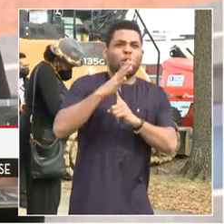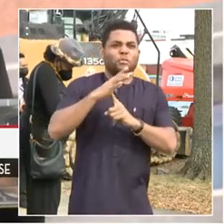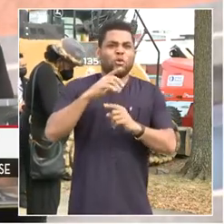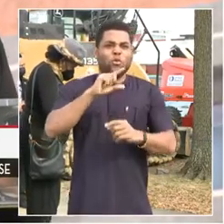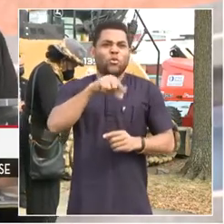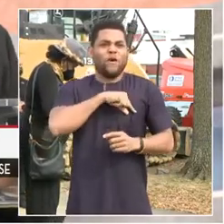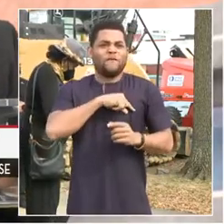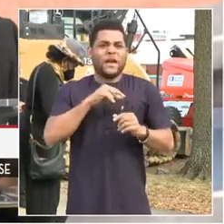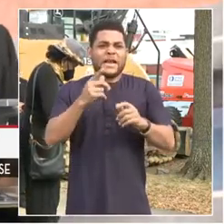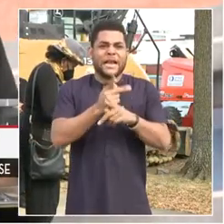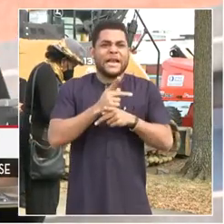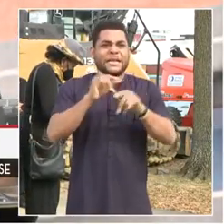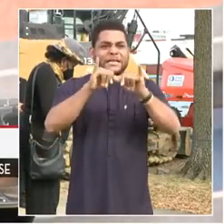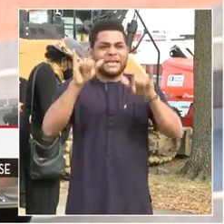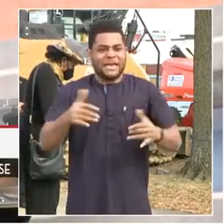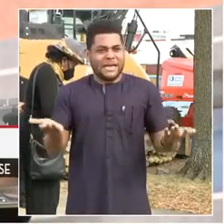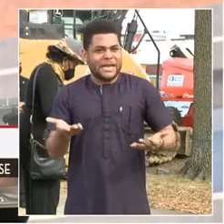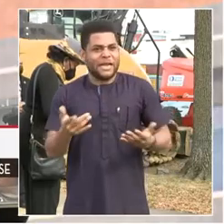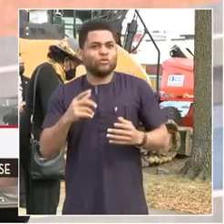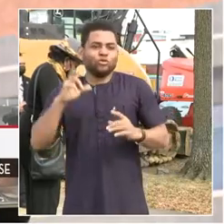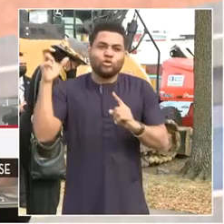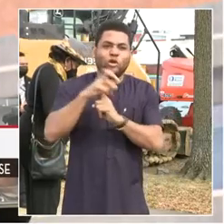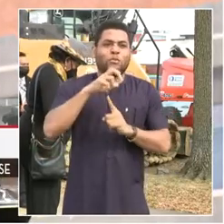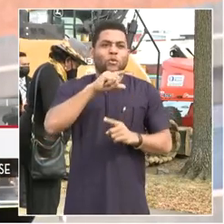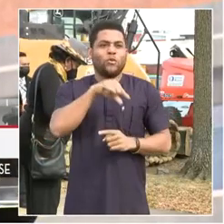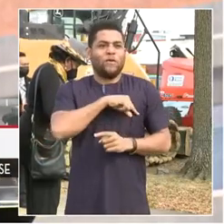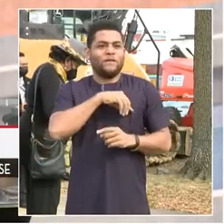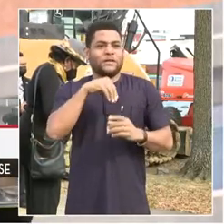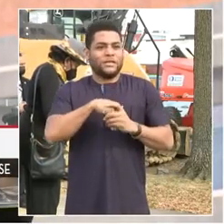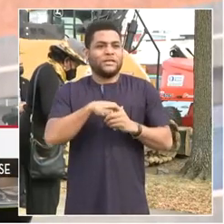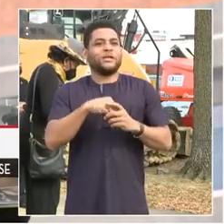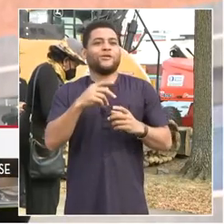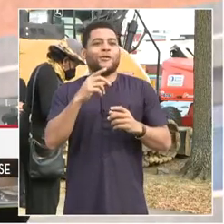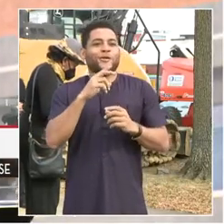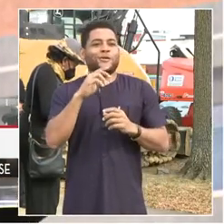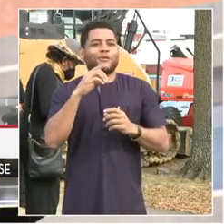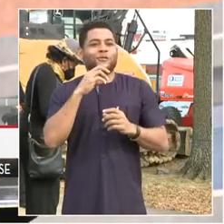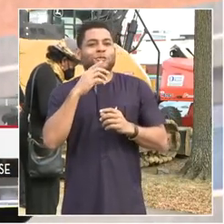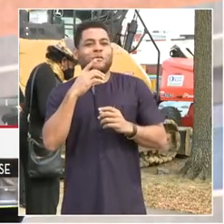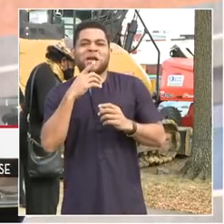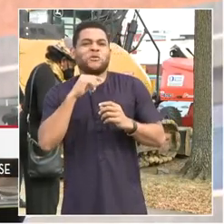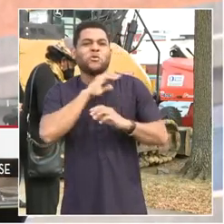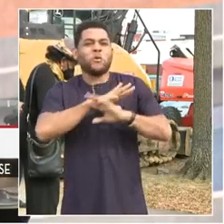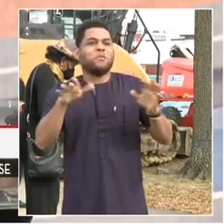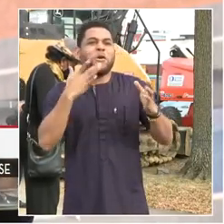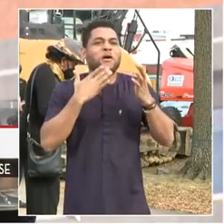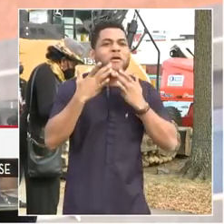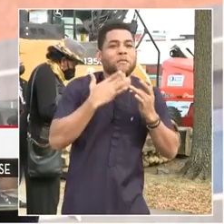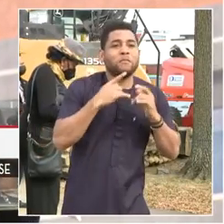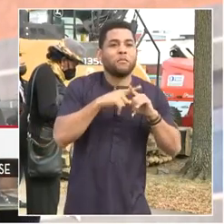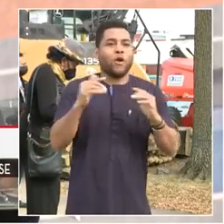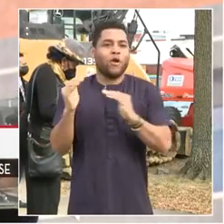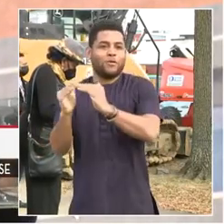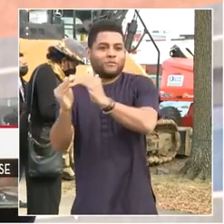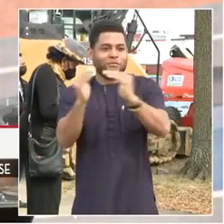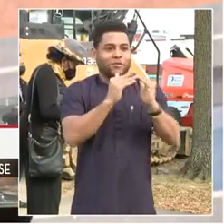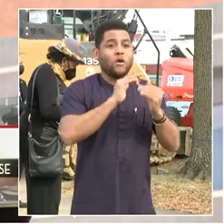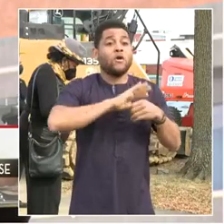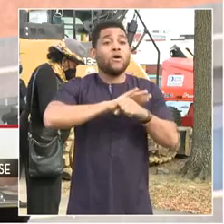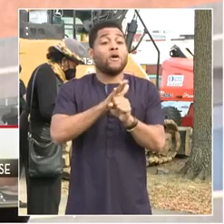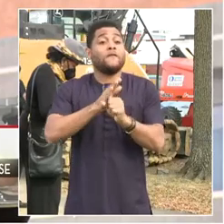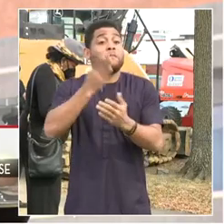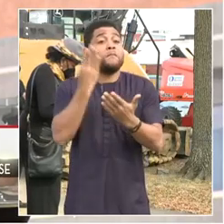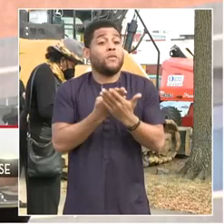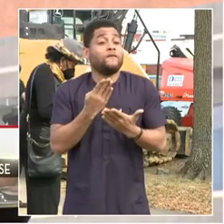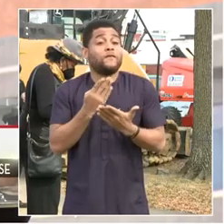highest health disparities per capita in the country as relates to what we go through our healthcare system, even what we saw through the COVID pandemic.